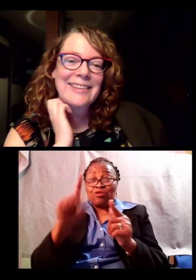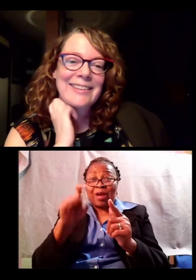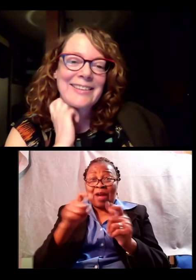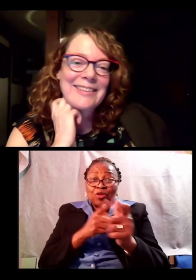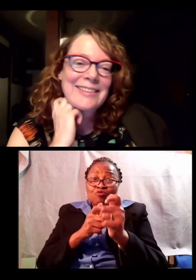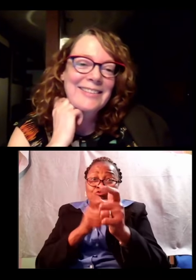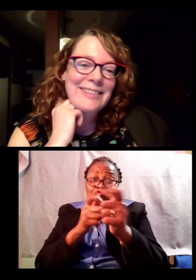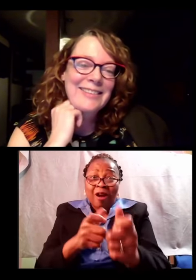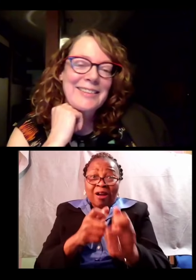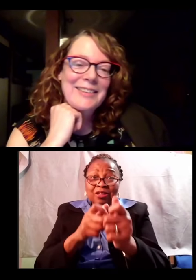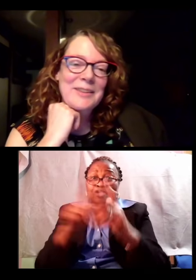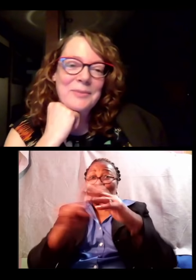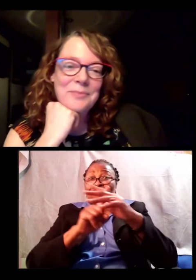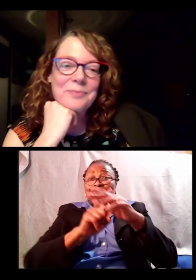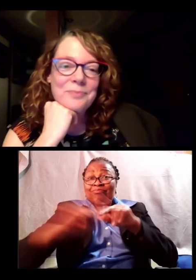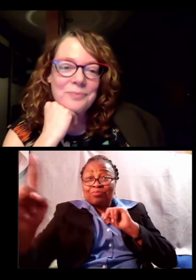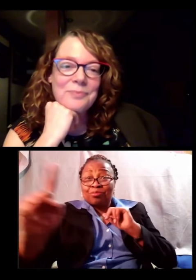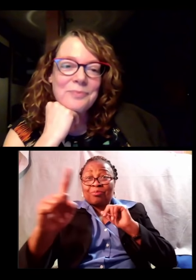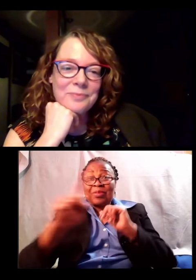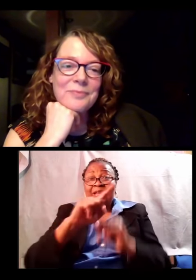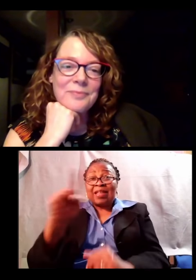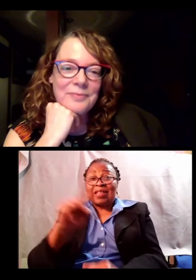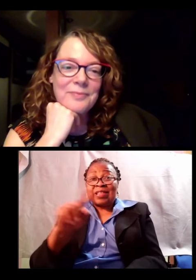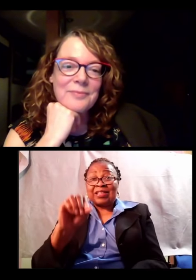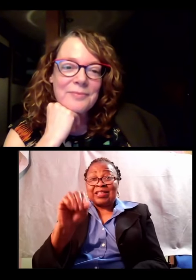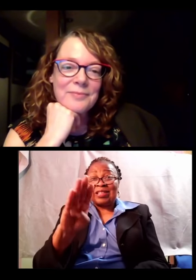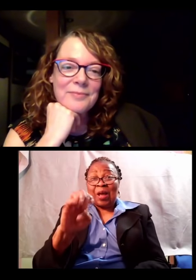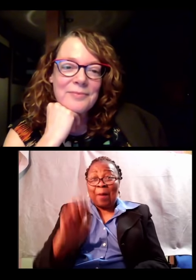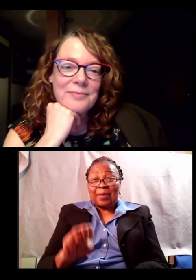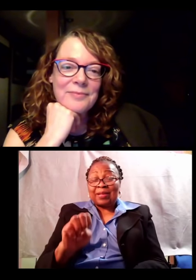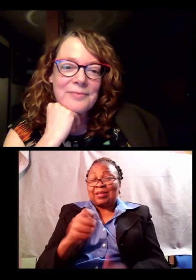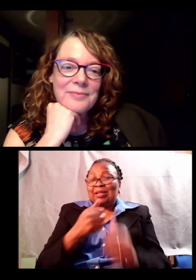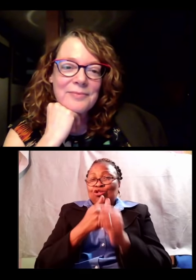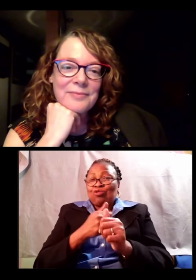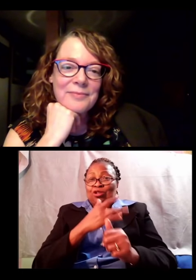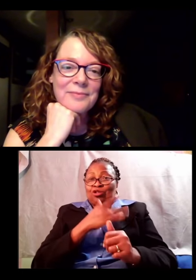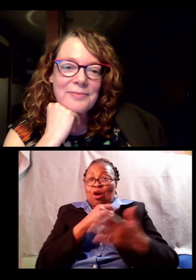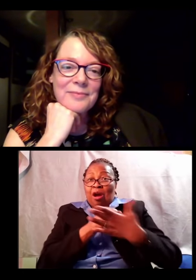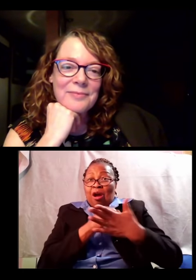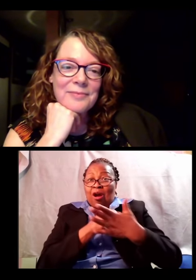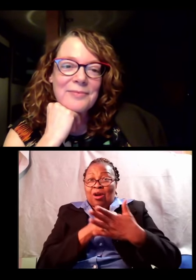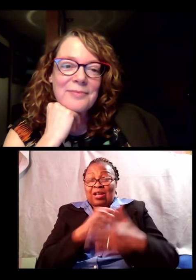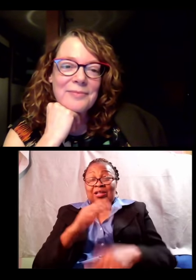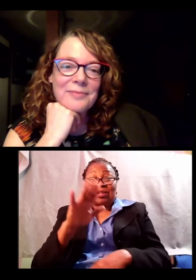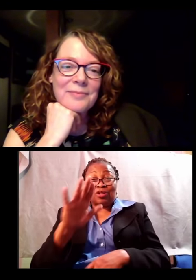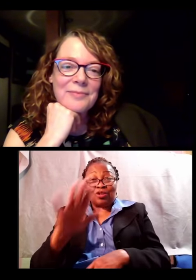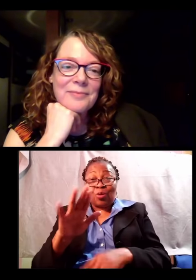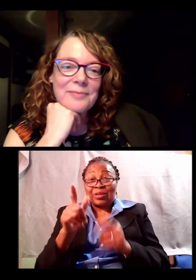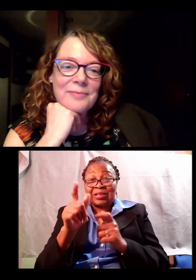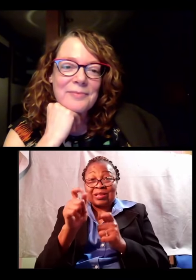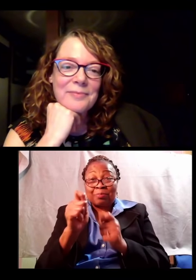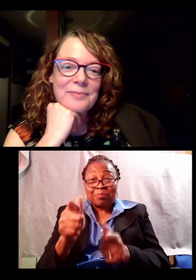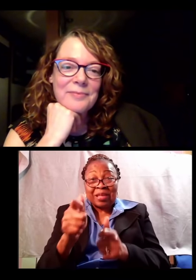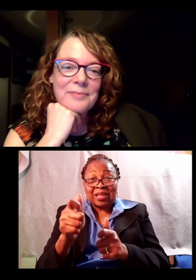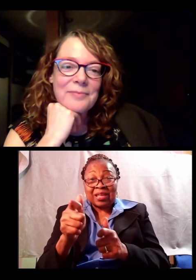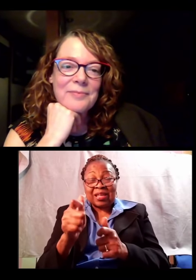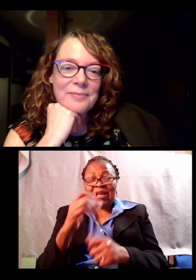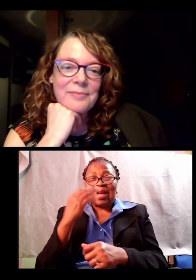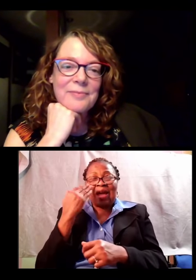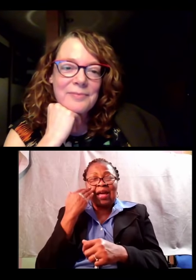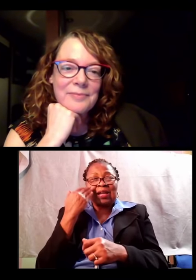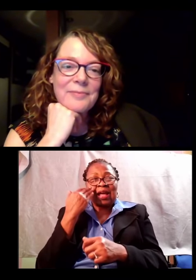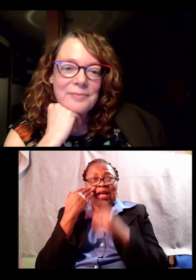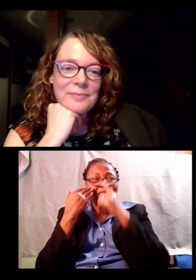zombies. And it tracks your heart rate and your speed and all of these things. And I think it's now in its